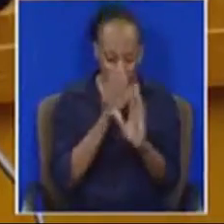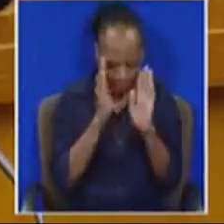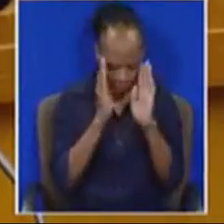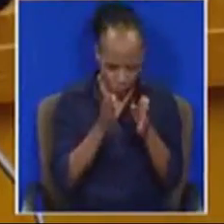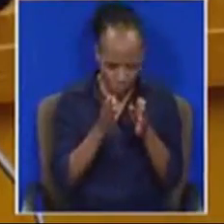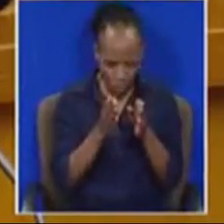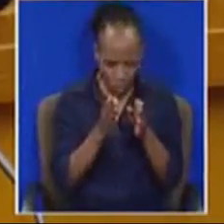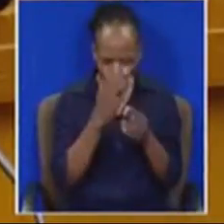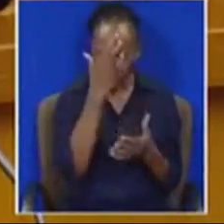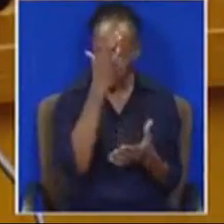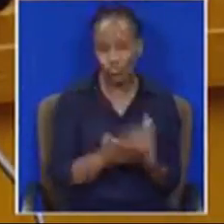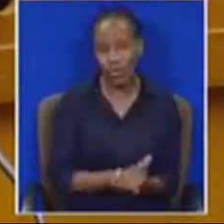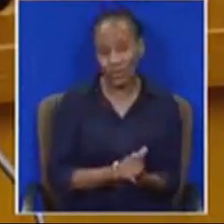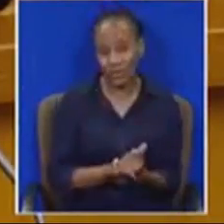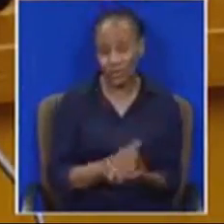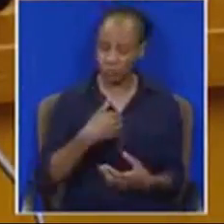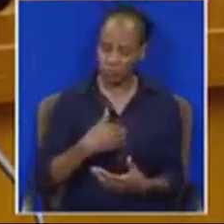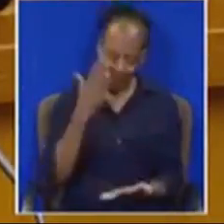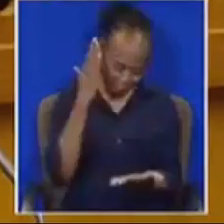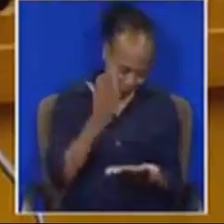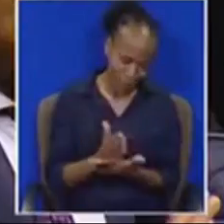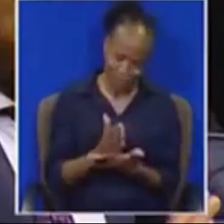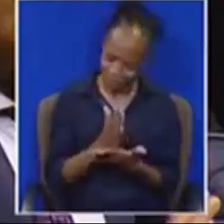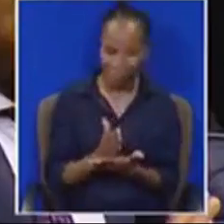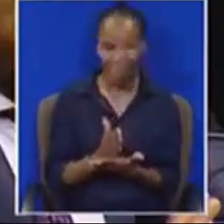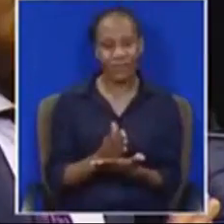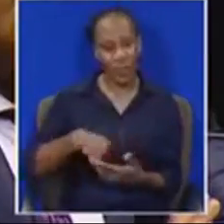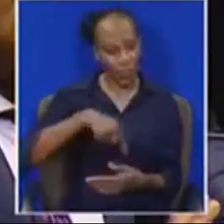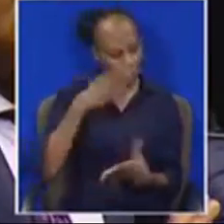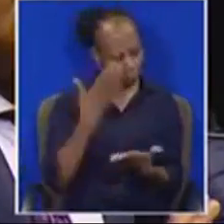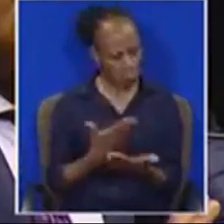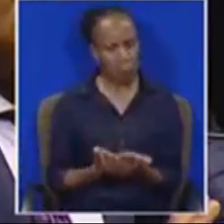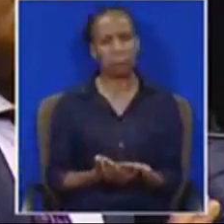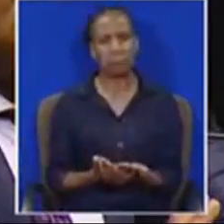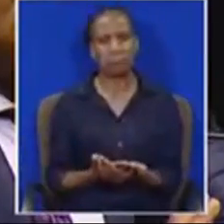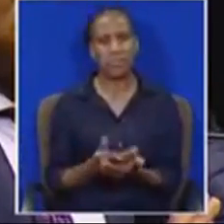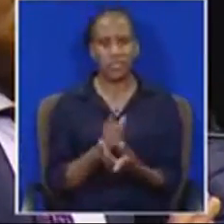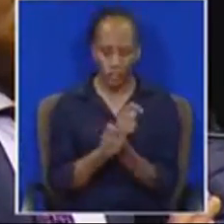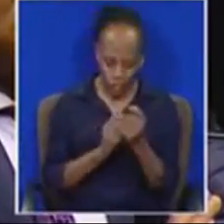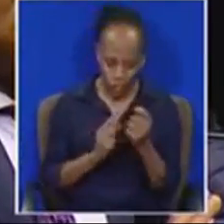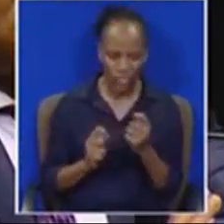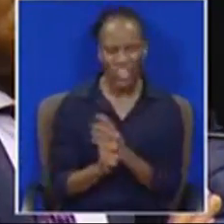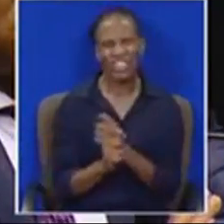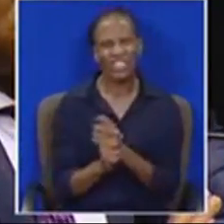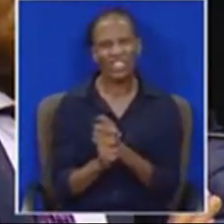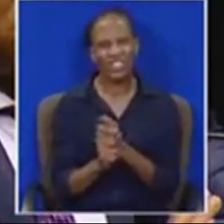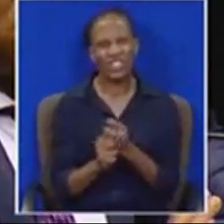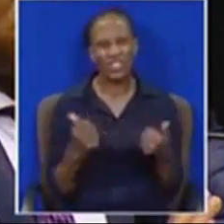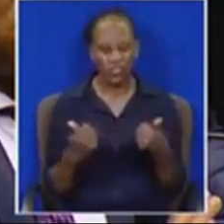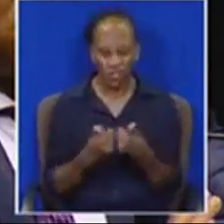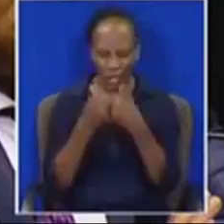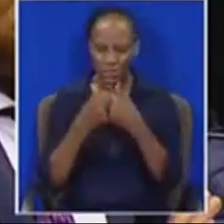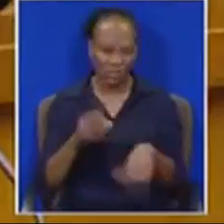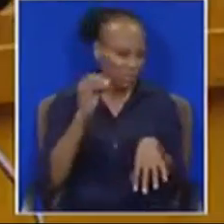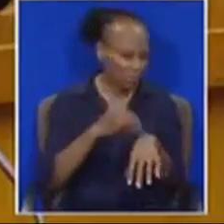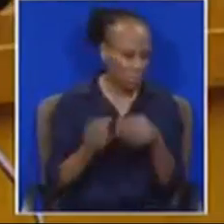vision, I am certain that we will be able to resolve the current impasse and agree